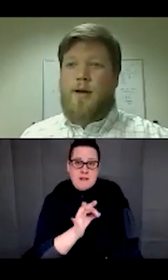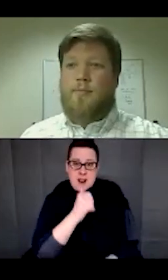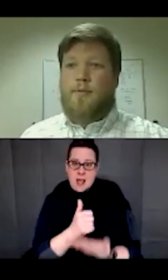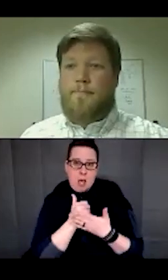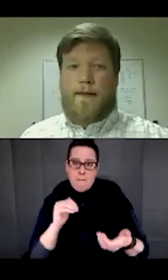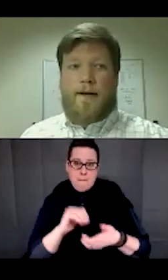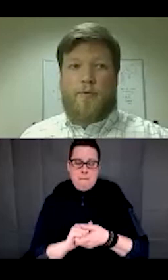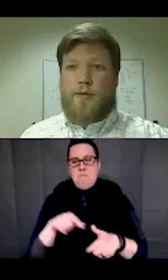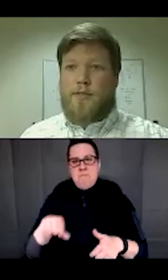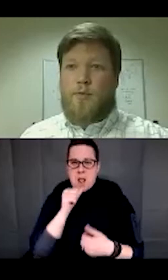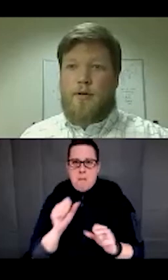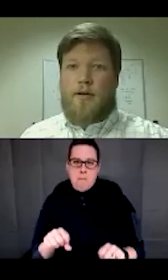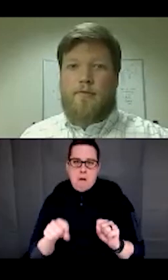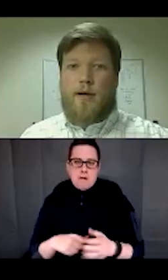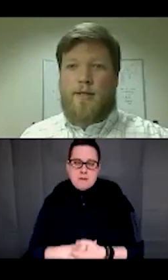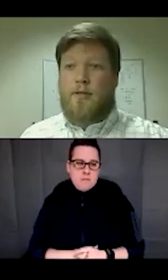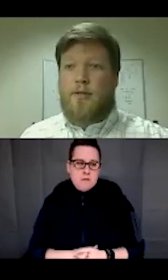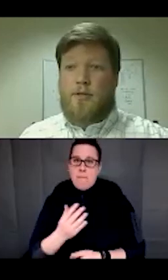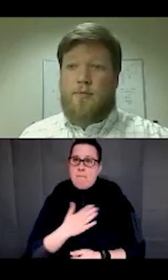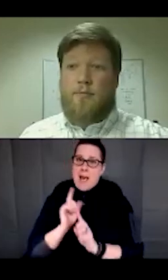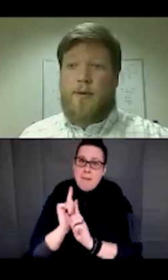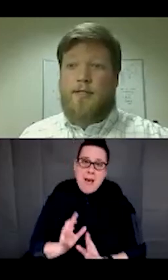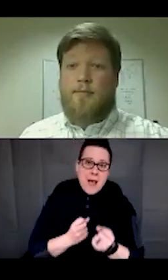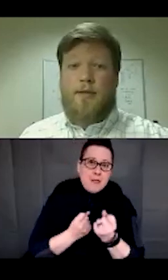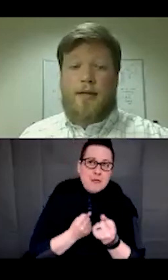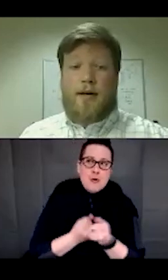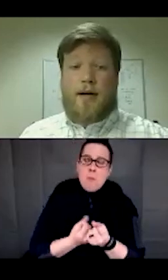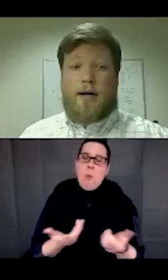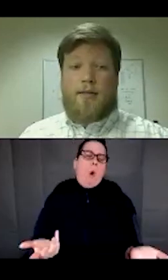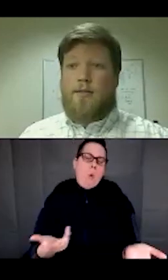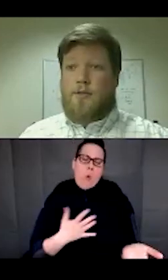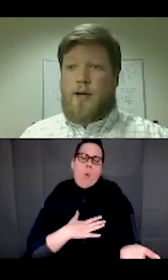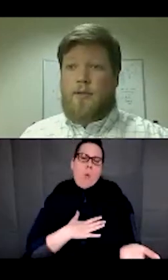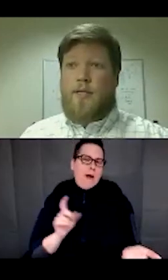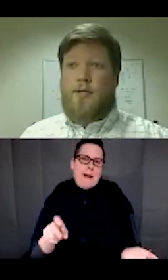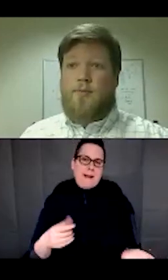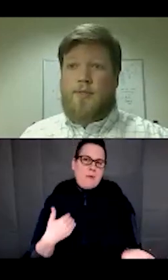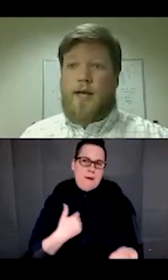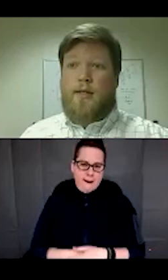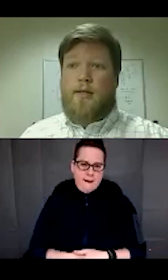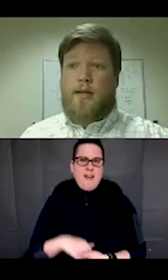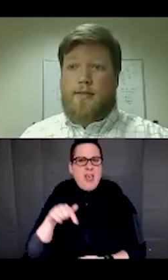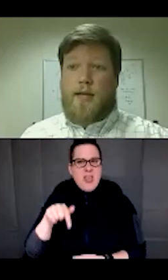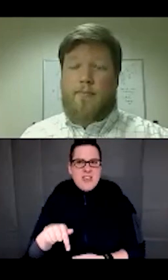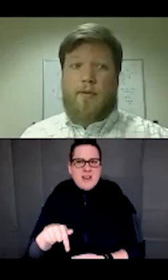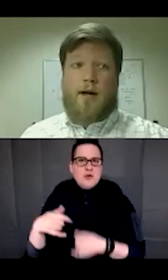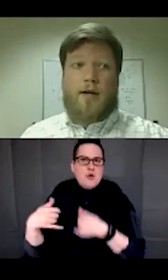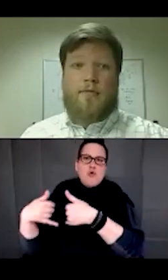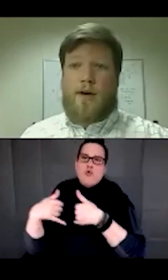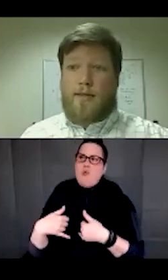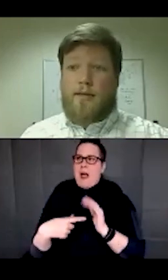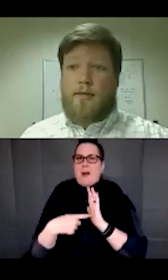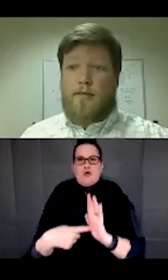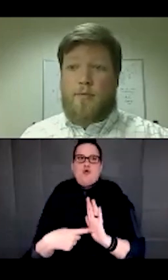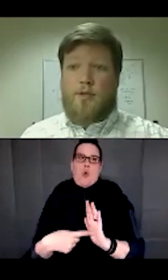be possible. Without the support of my mentors, it also wouldn't be possible. This grant really does represent an example of,